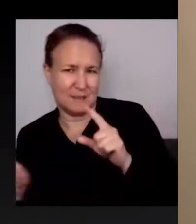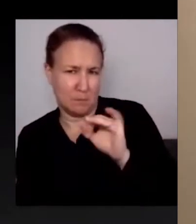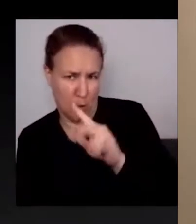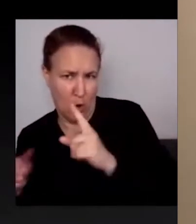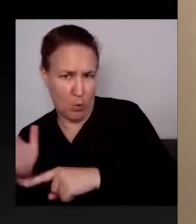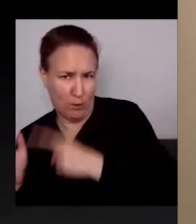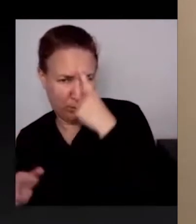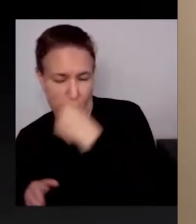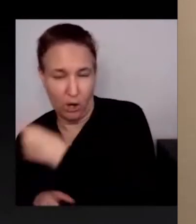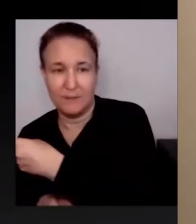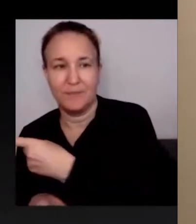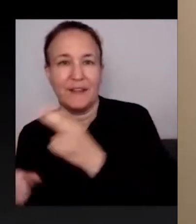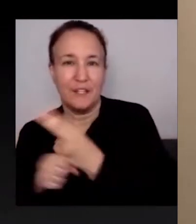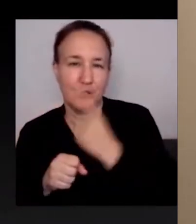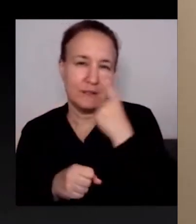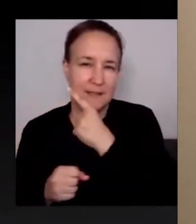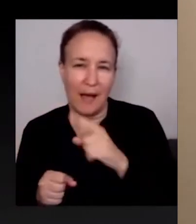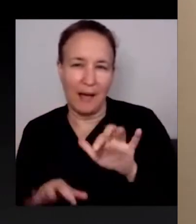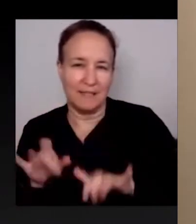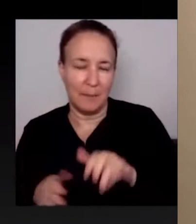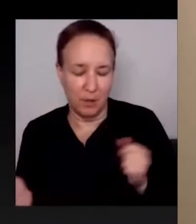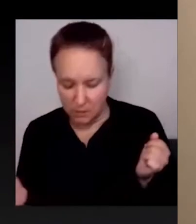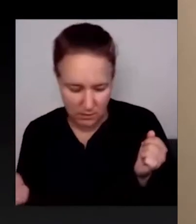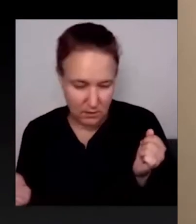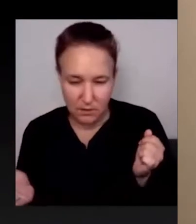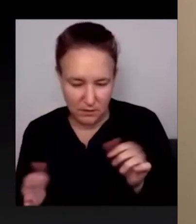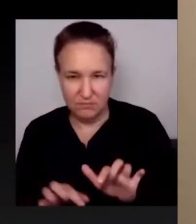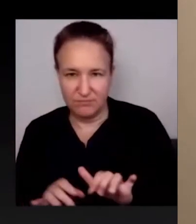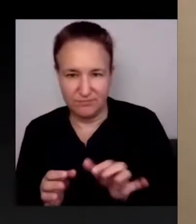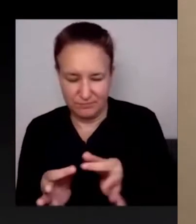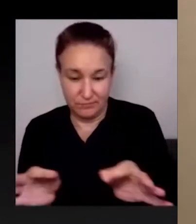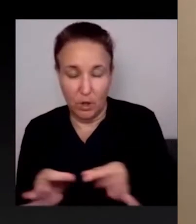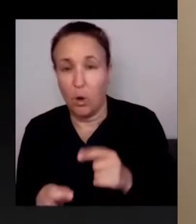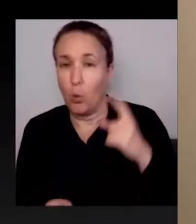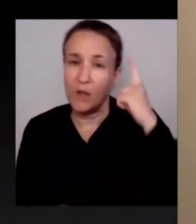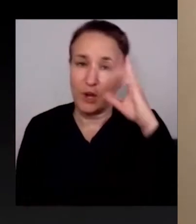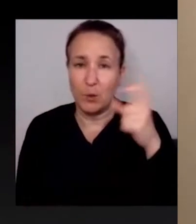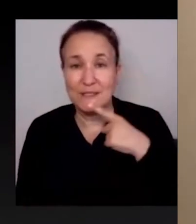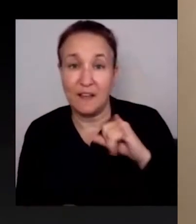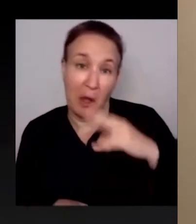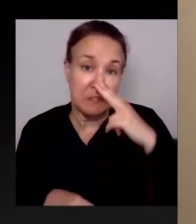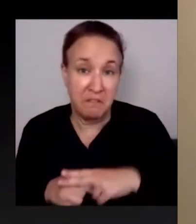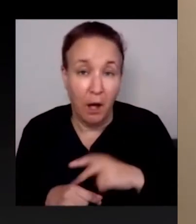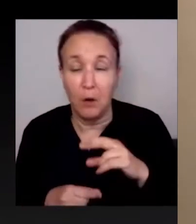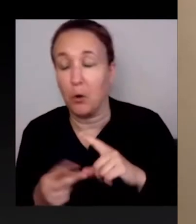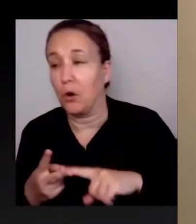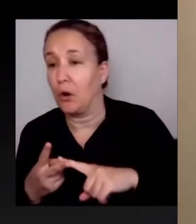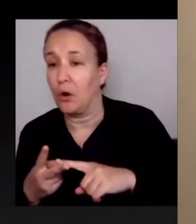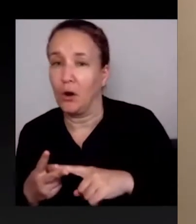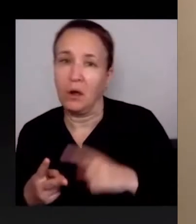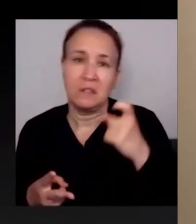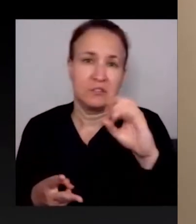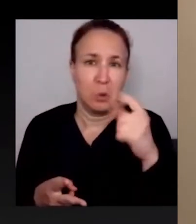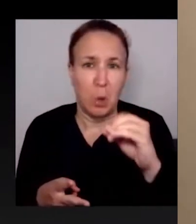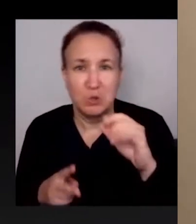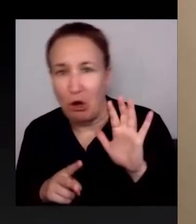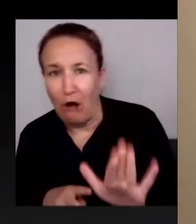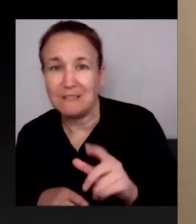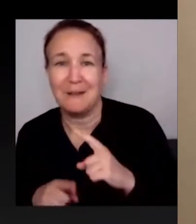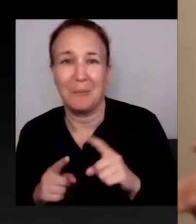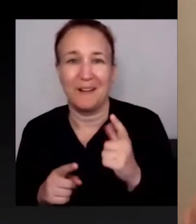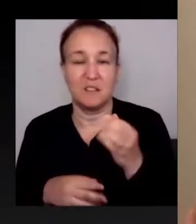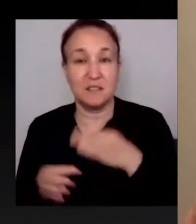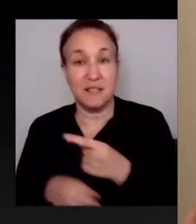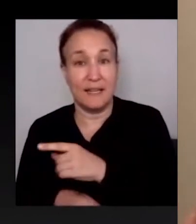he's using his iTyper. We're thinking he's going to say something like, "That was fun," or "Xogo's awesome," but instead he